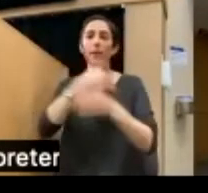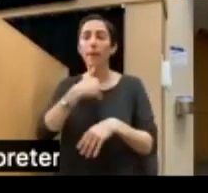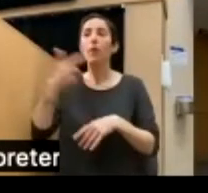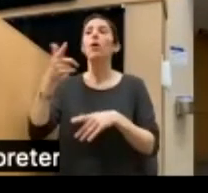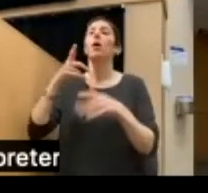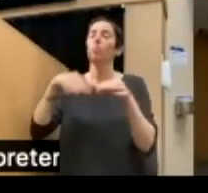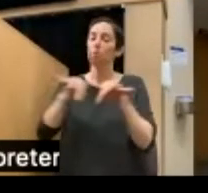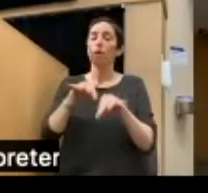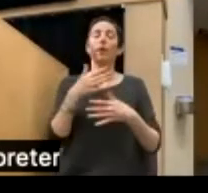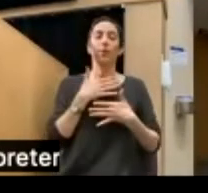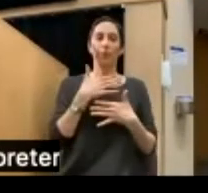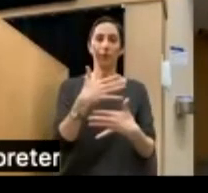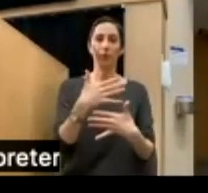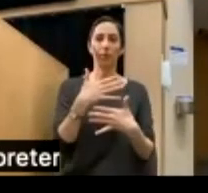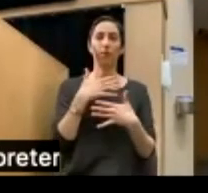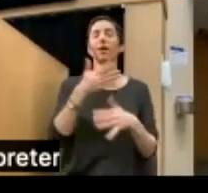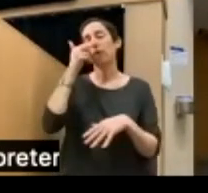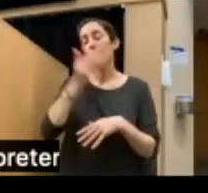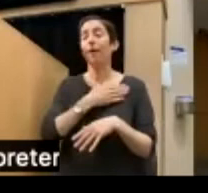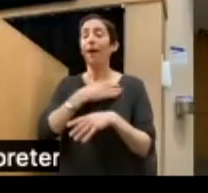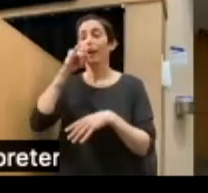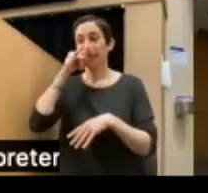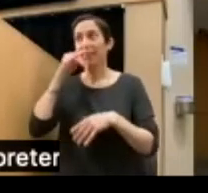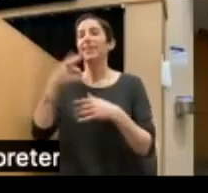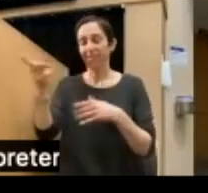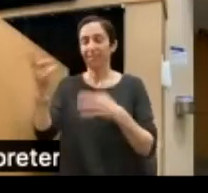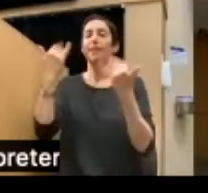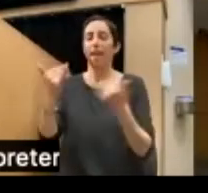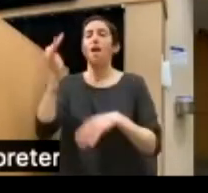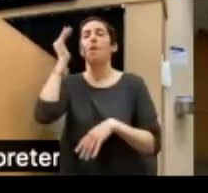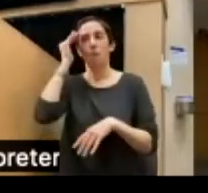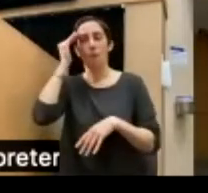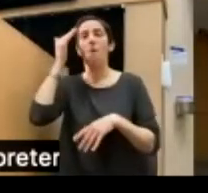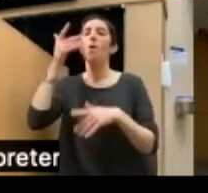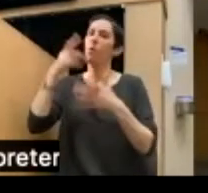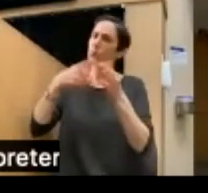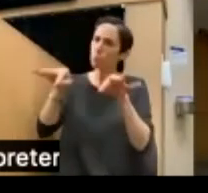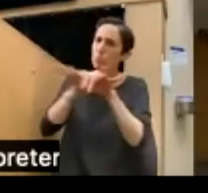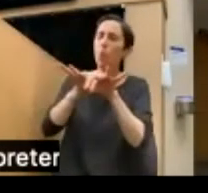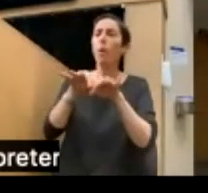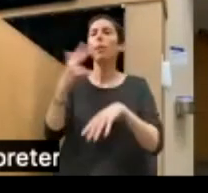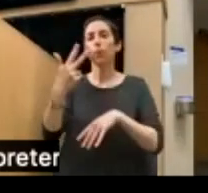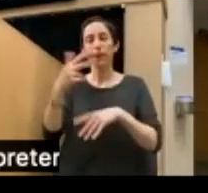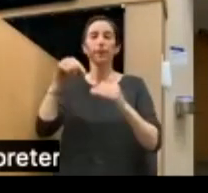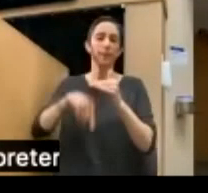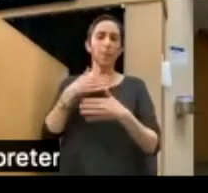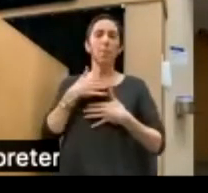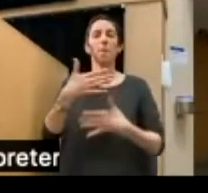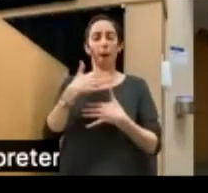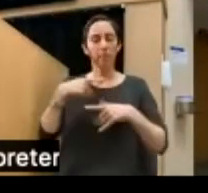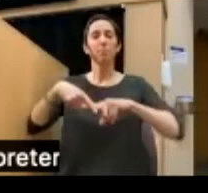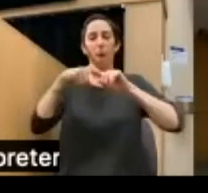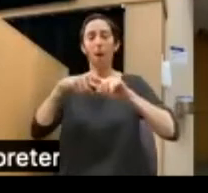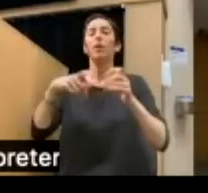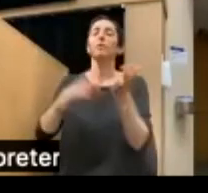kids now know about these like three deep breaths to pause, and so they'll sometimes catch me doing it while I'm talking with them. But you can